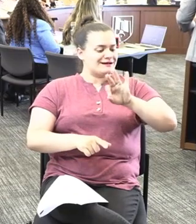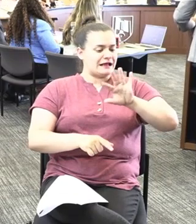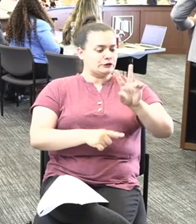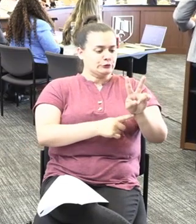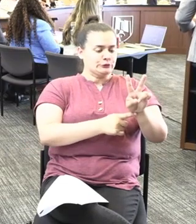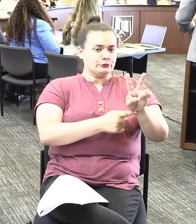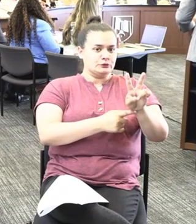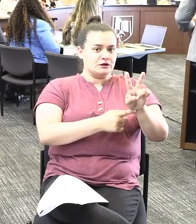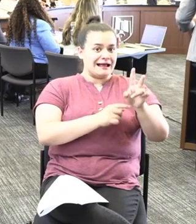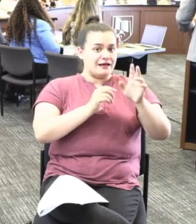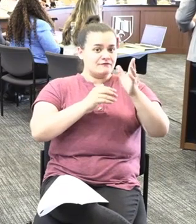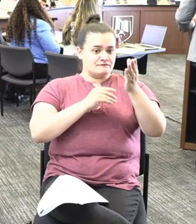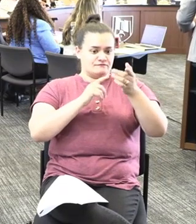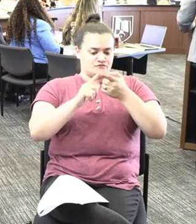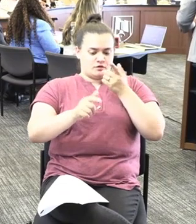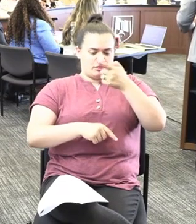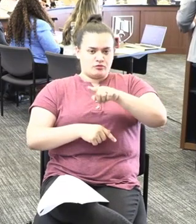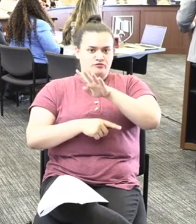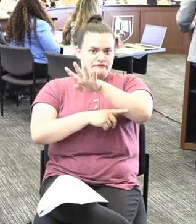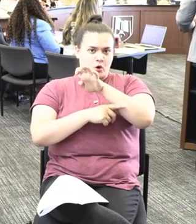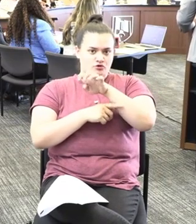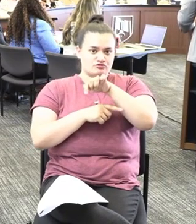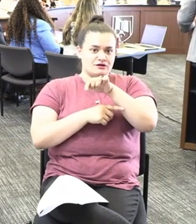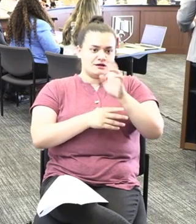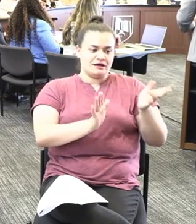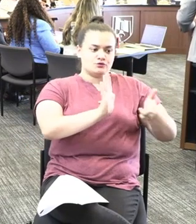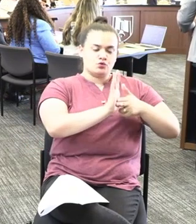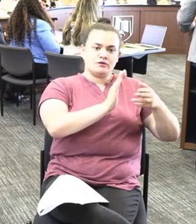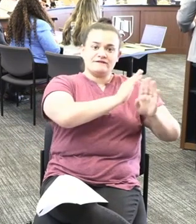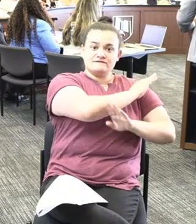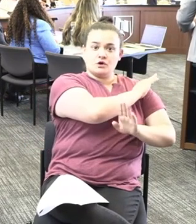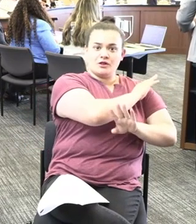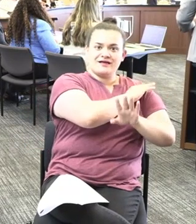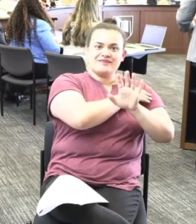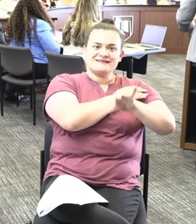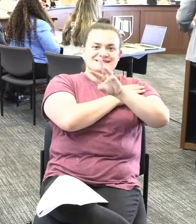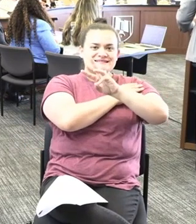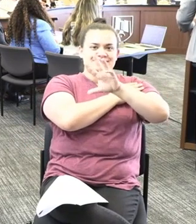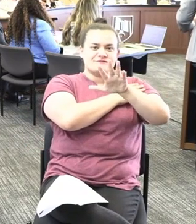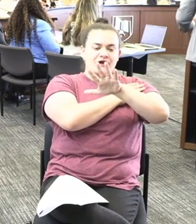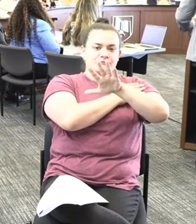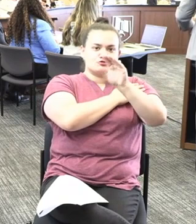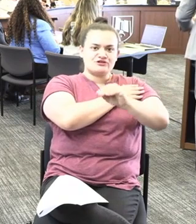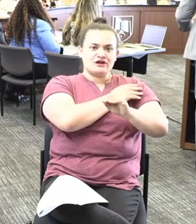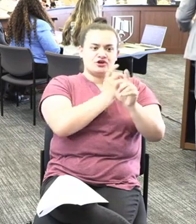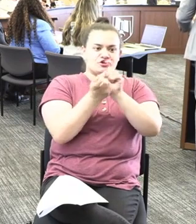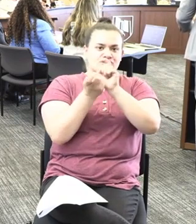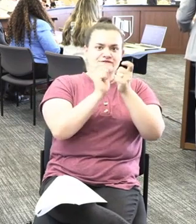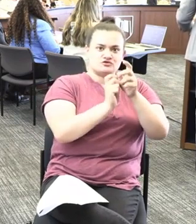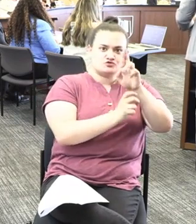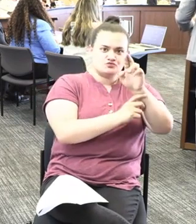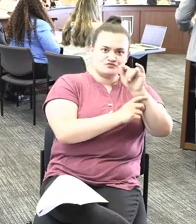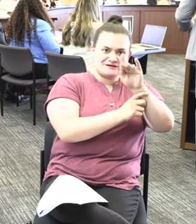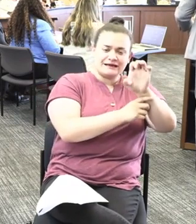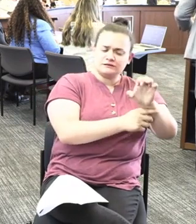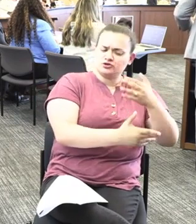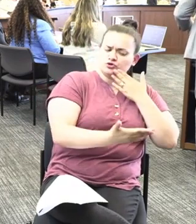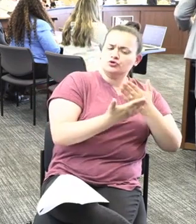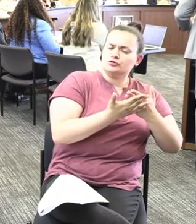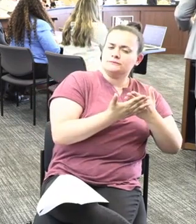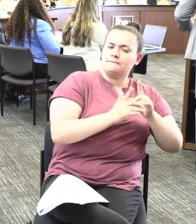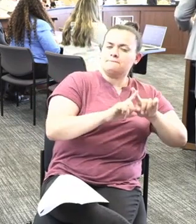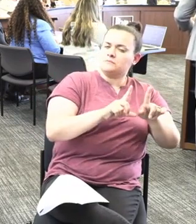those students enrolled in fall, and that equates to a 65% conversion rate. Good, but we can do